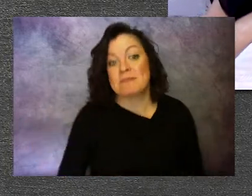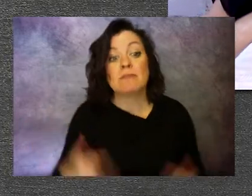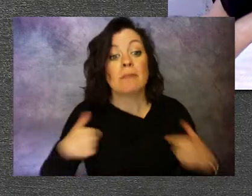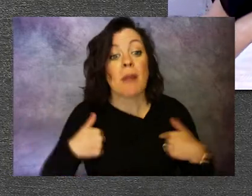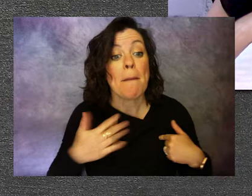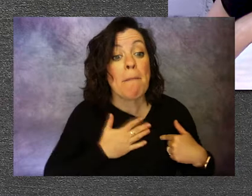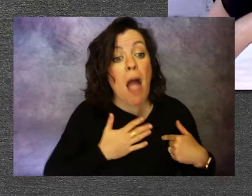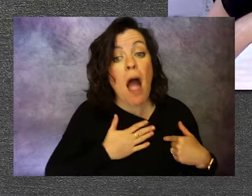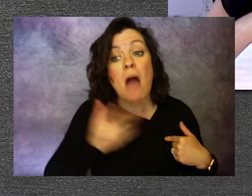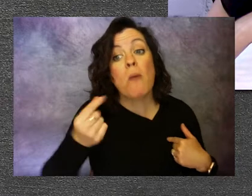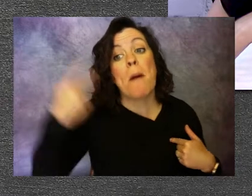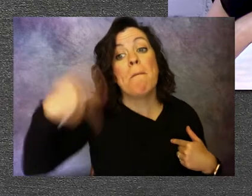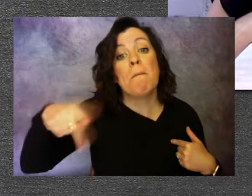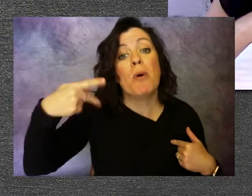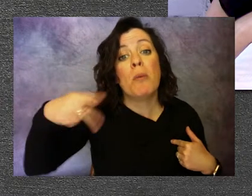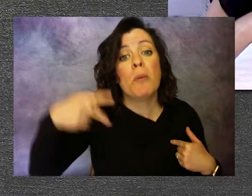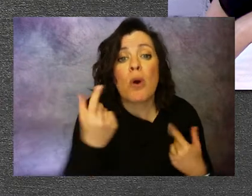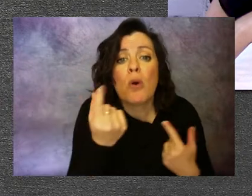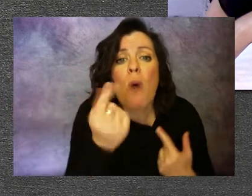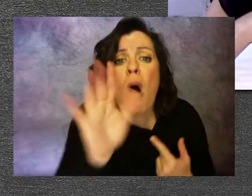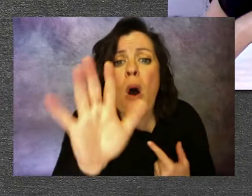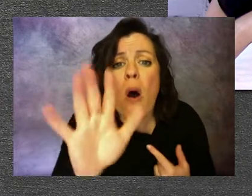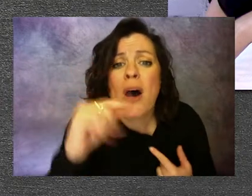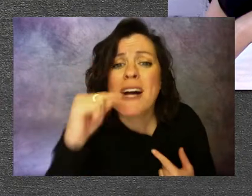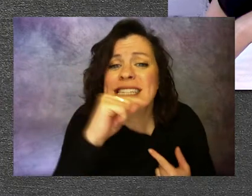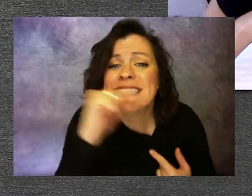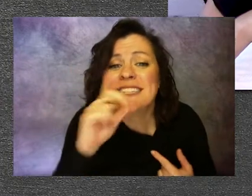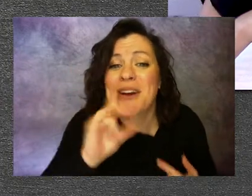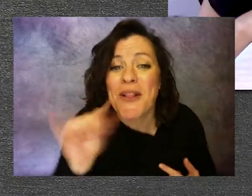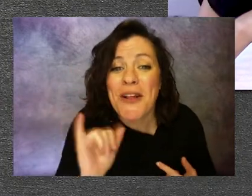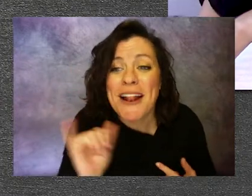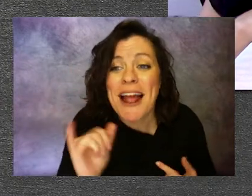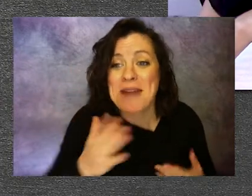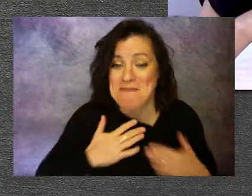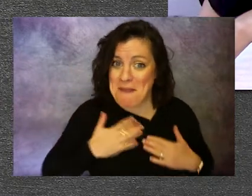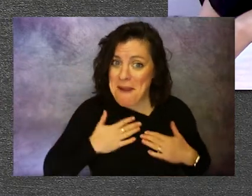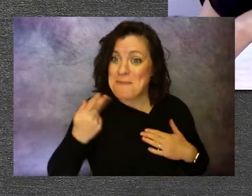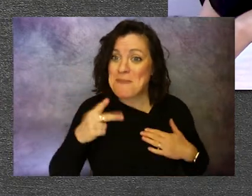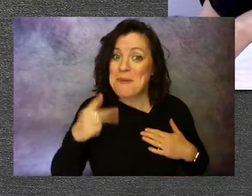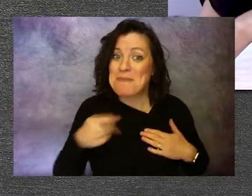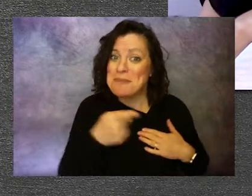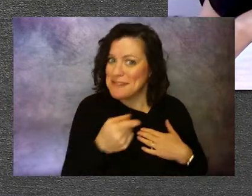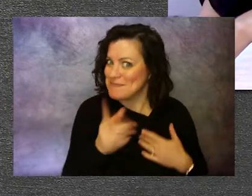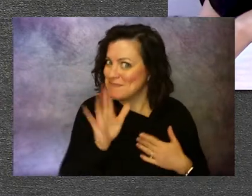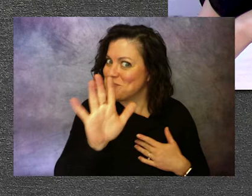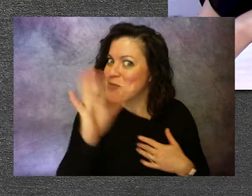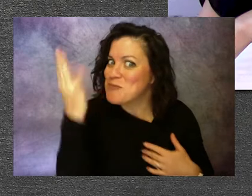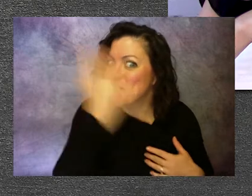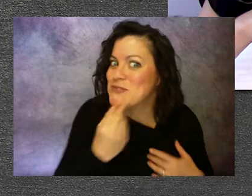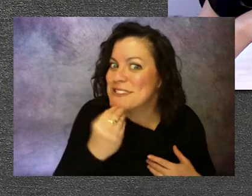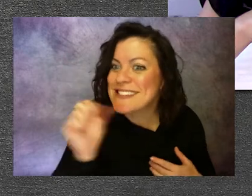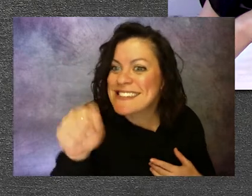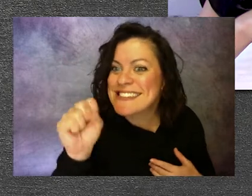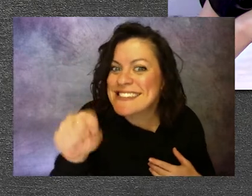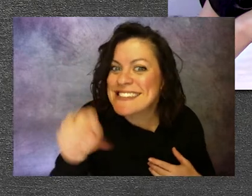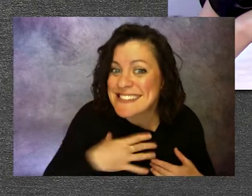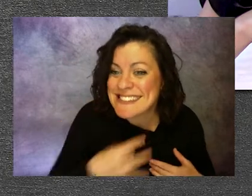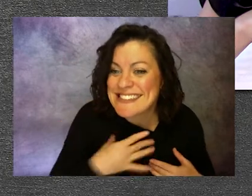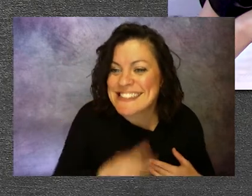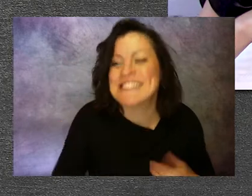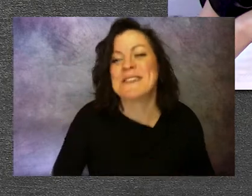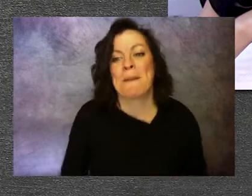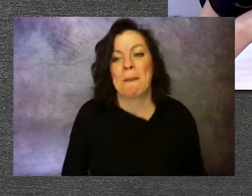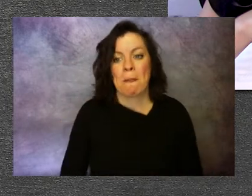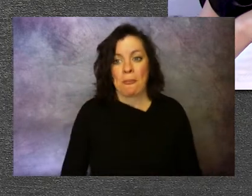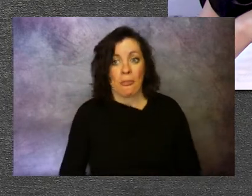kind of toothbrush do you have? Oh, that sounds like a nice one. Yeah, I like